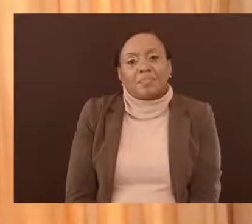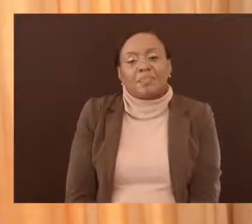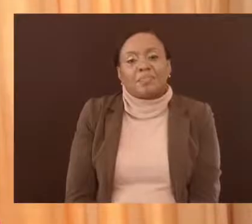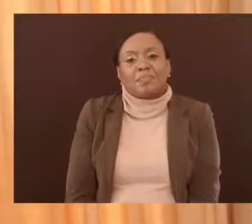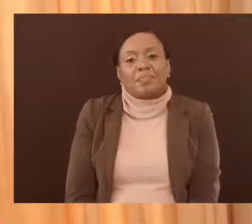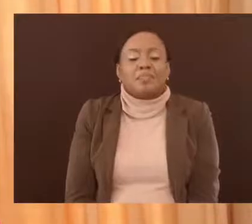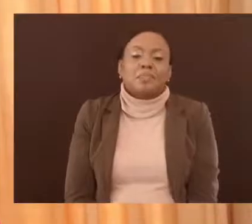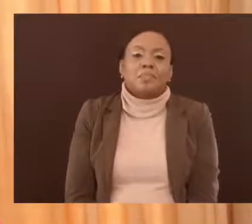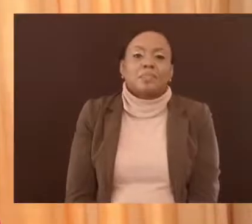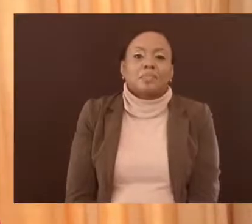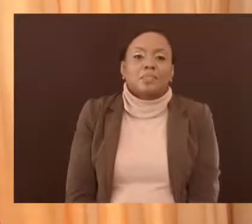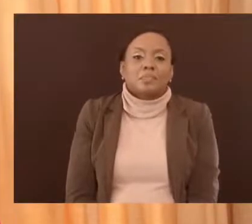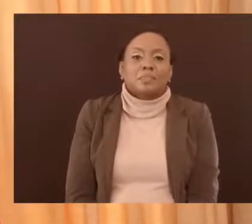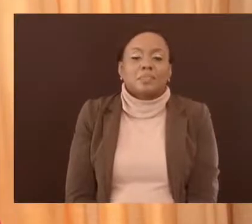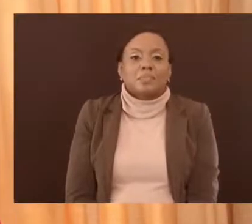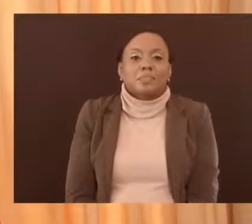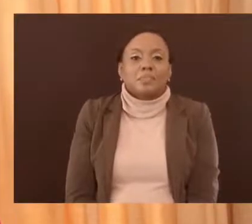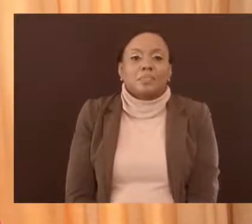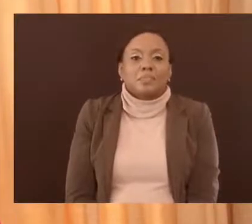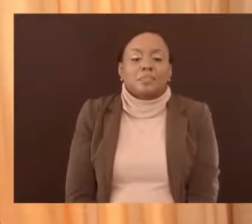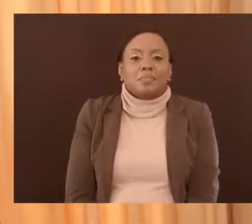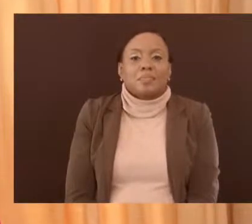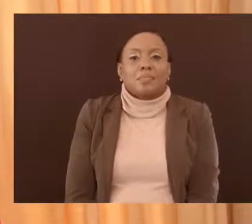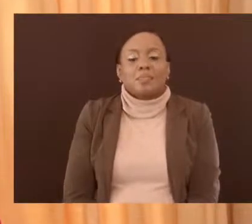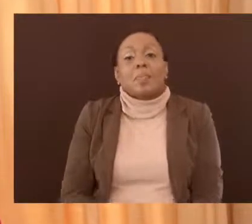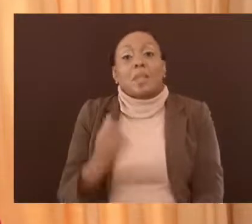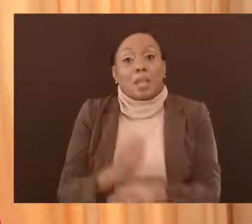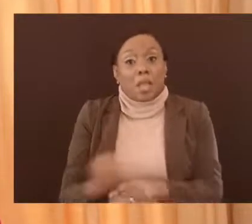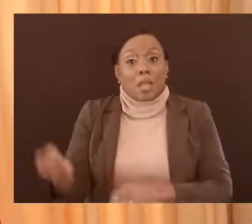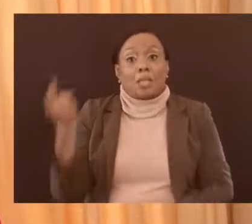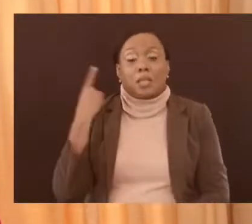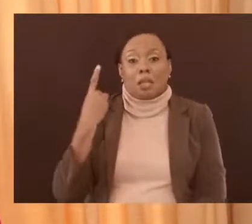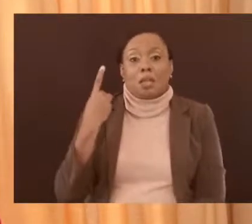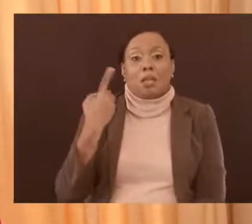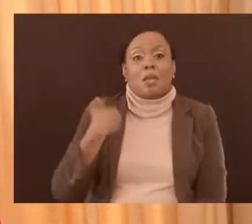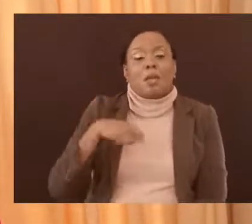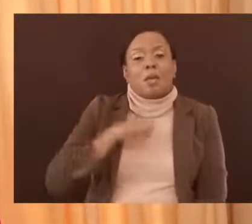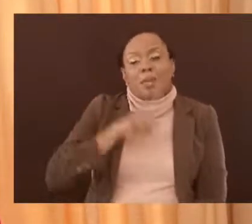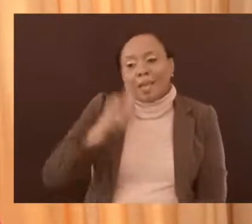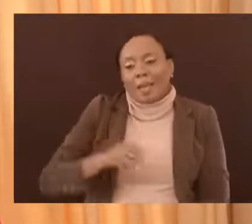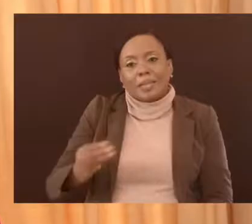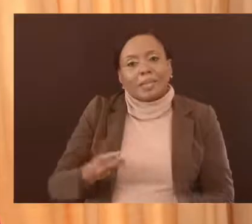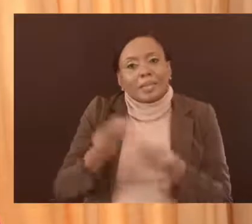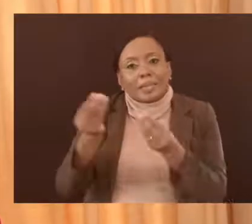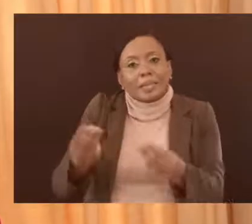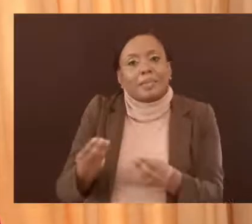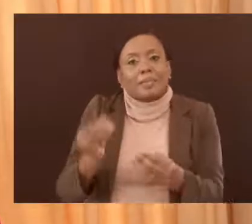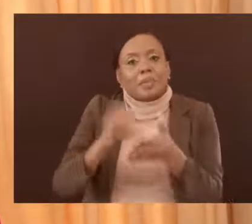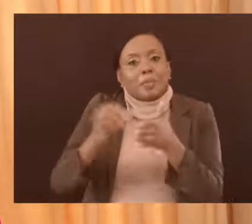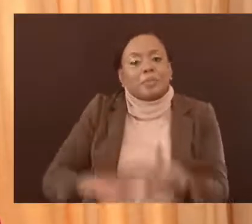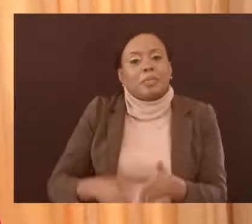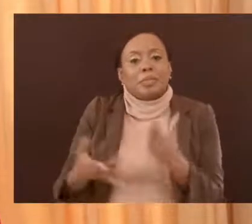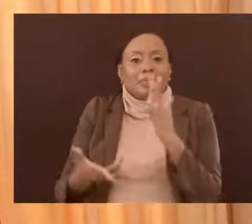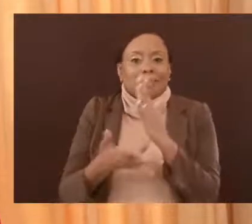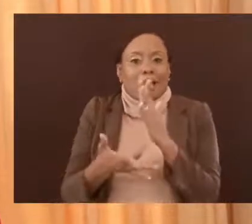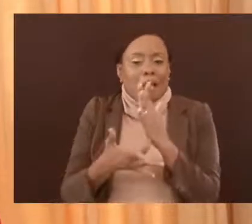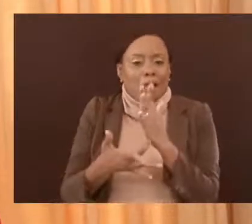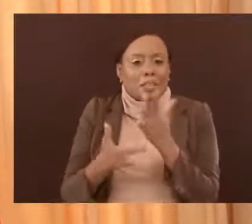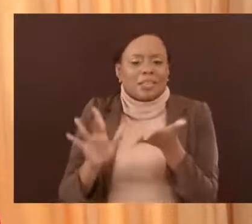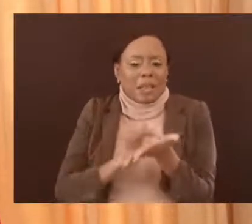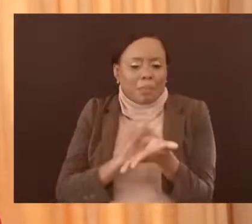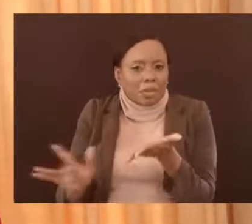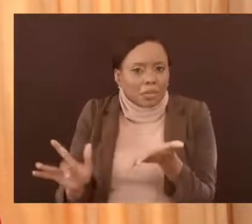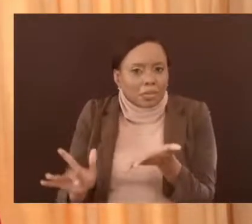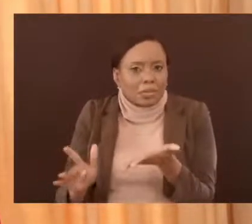no choice but to ensure that students were able to access devices. And the truth of the matter is that we've recognized